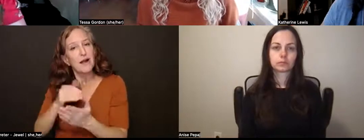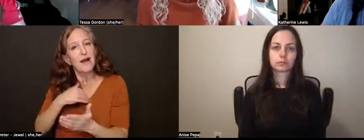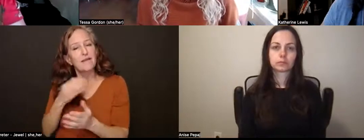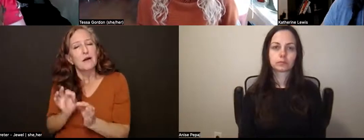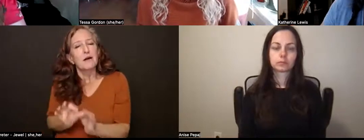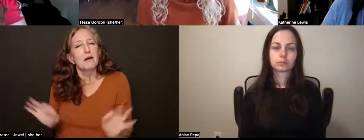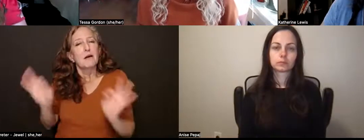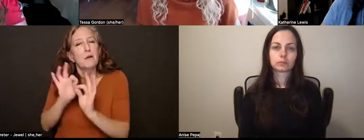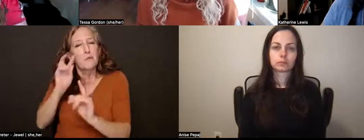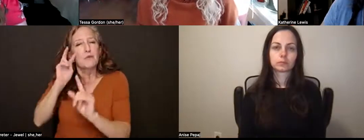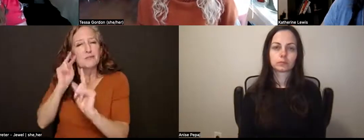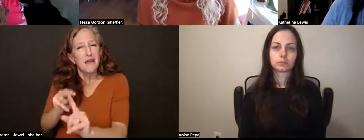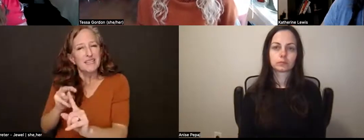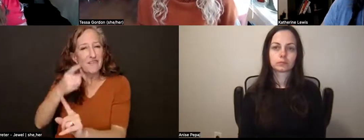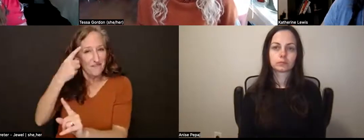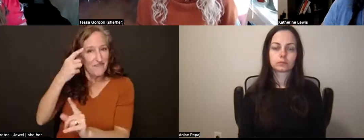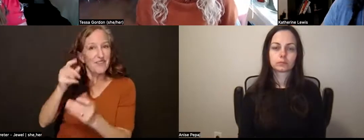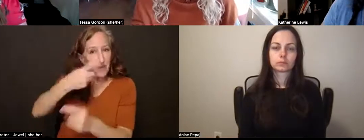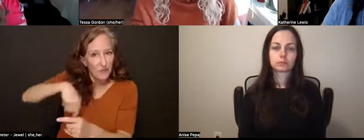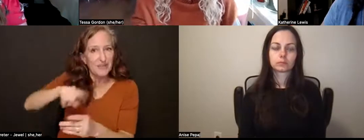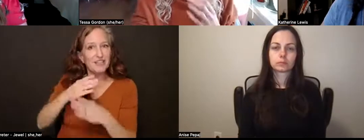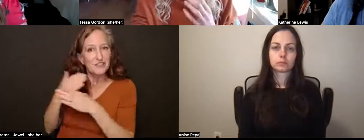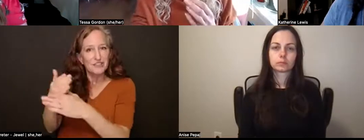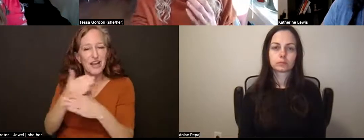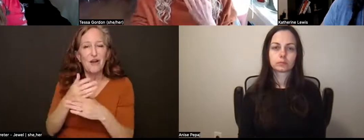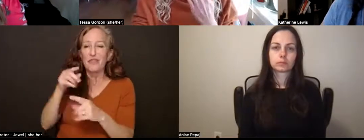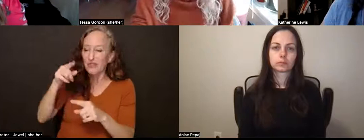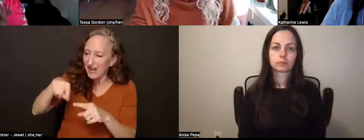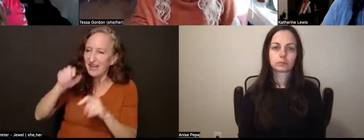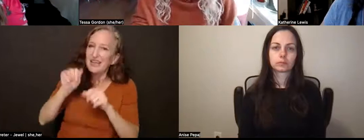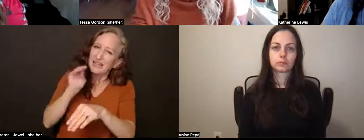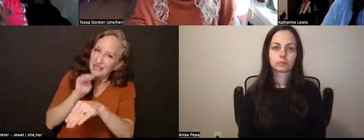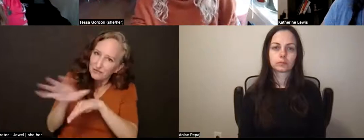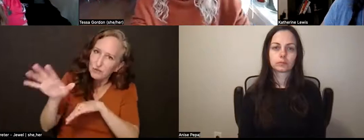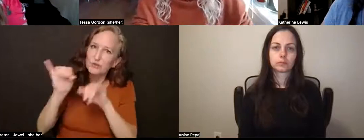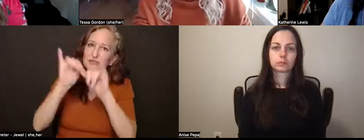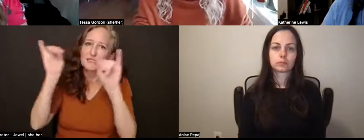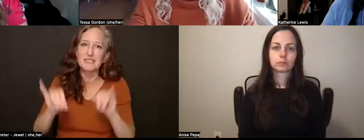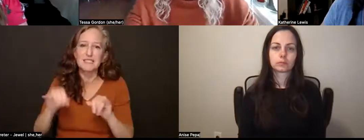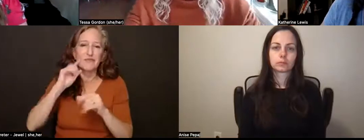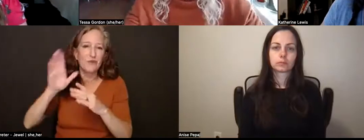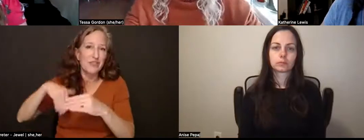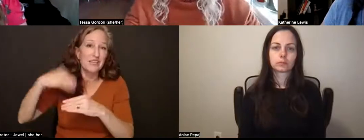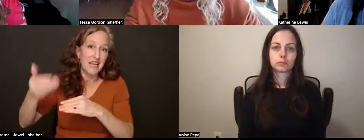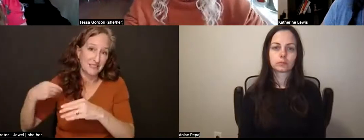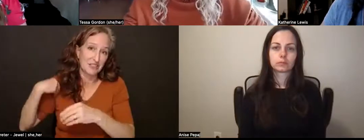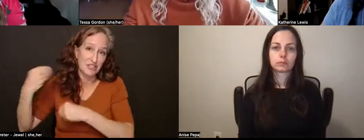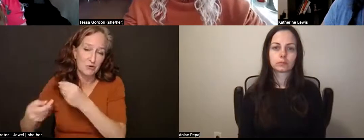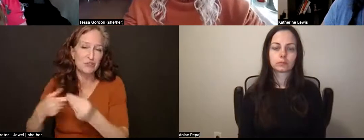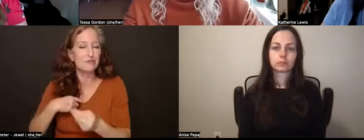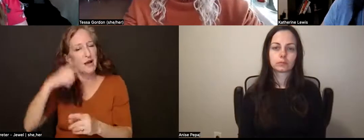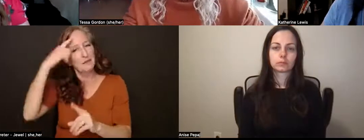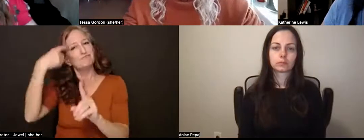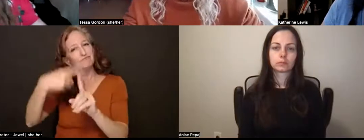all sharing, and that can influence the system to make it better for the next generation. I'm hopeful.